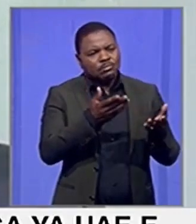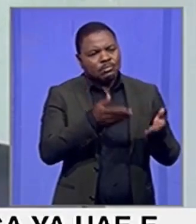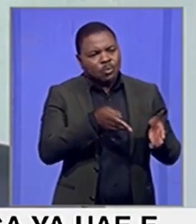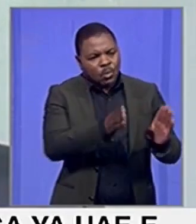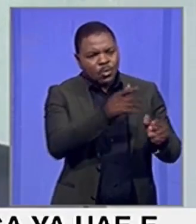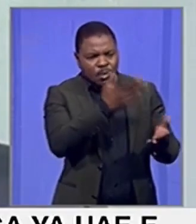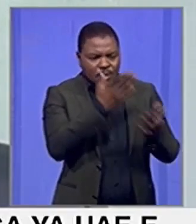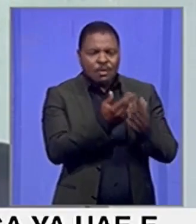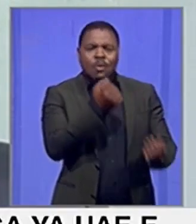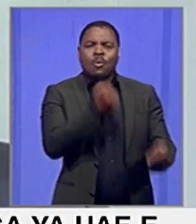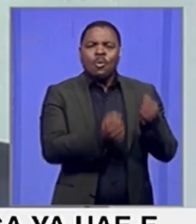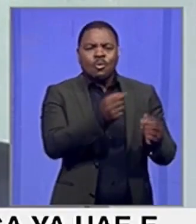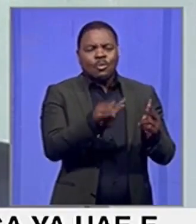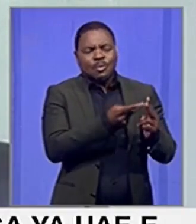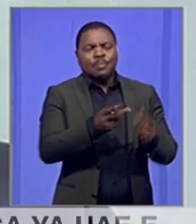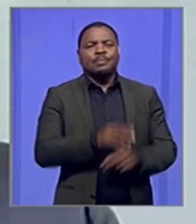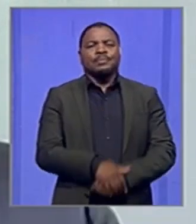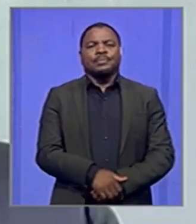prosecute the crime.